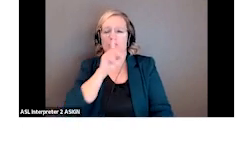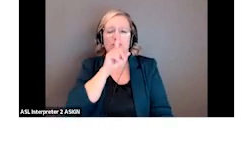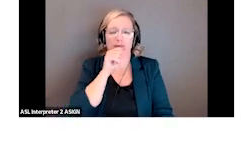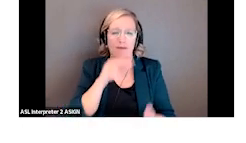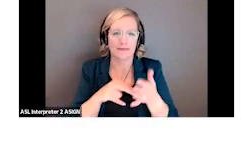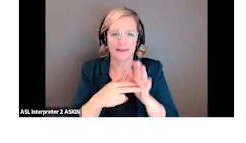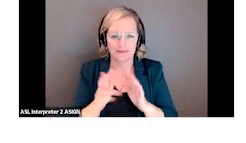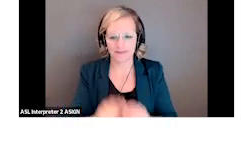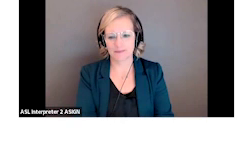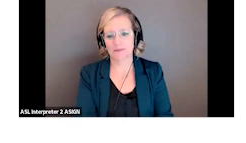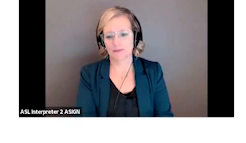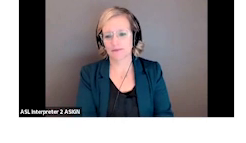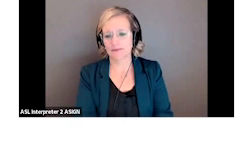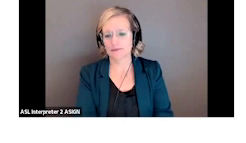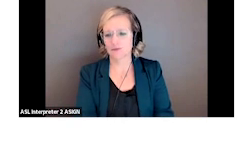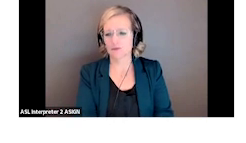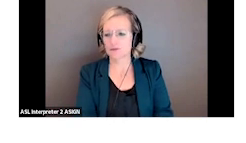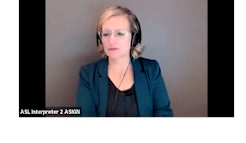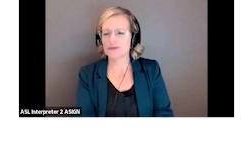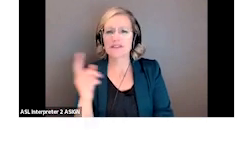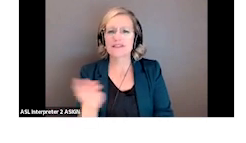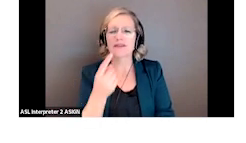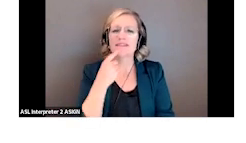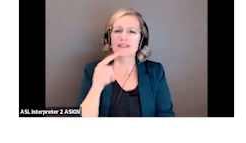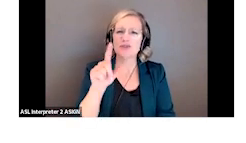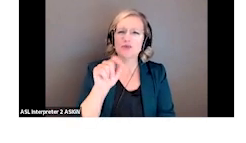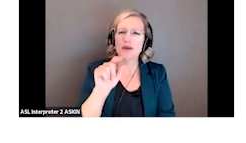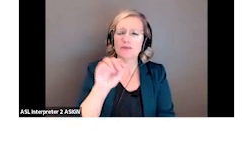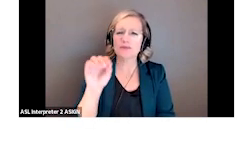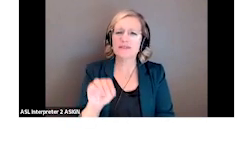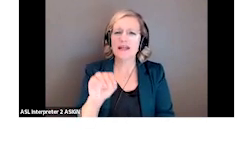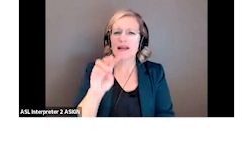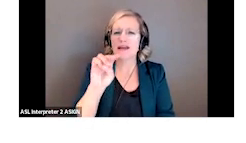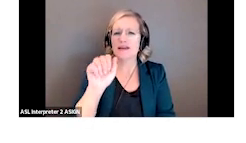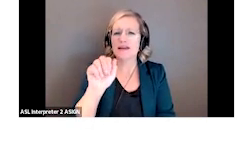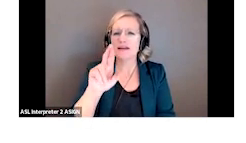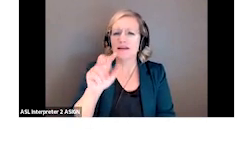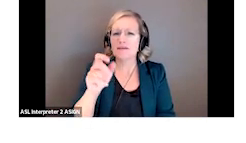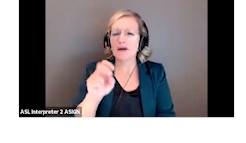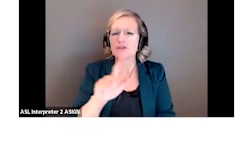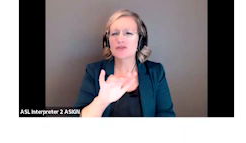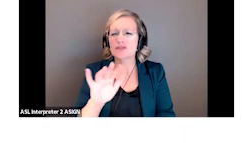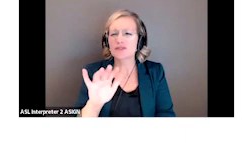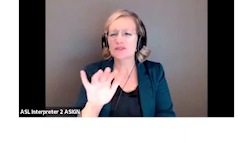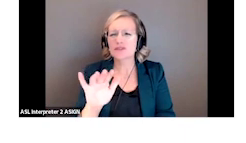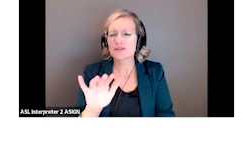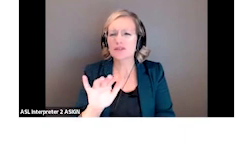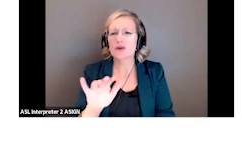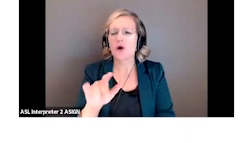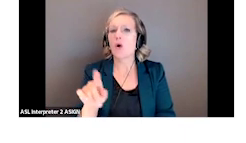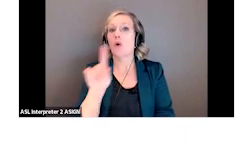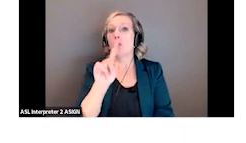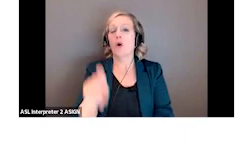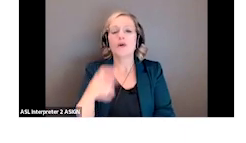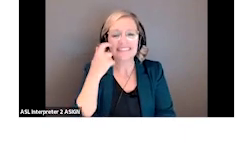Okay, sorry if I missed it, but is the target 20% Amazon margin based off and assuming starting D2C margin profile is pretty much all the cost? No. So the 20%,